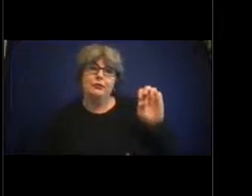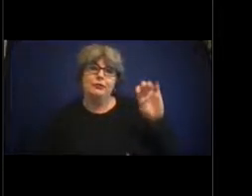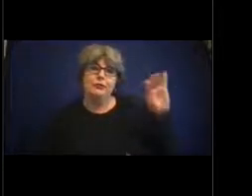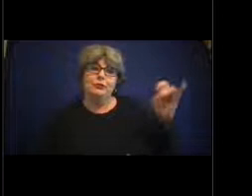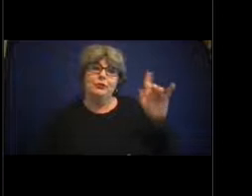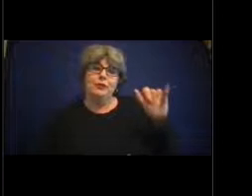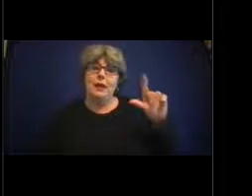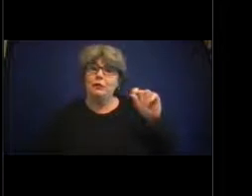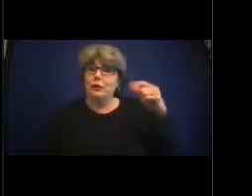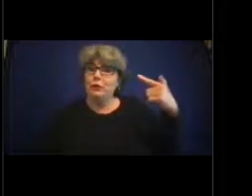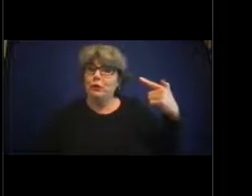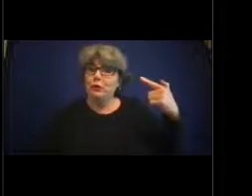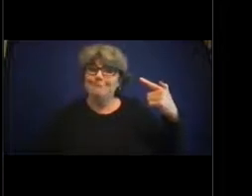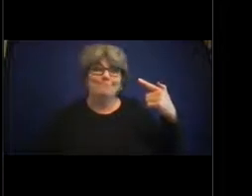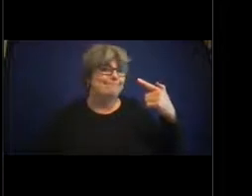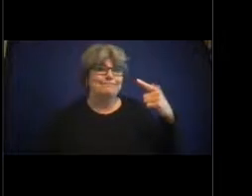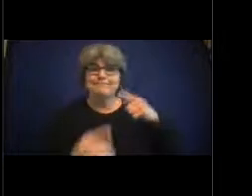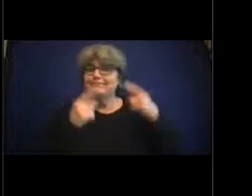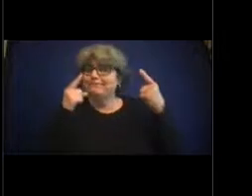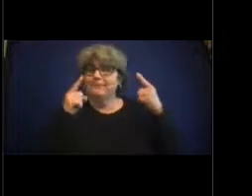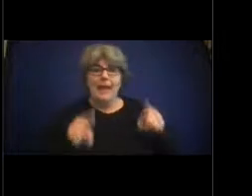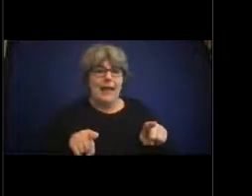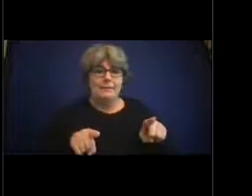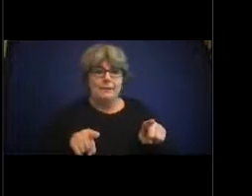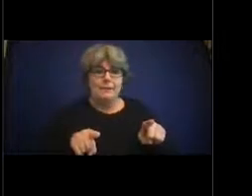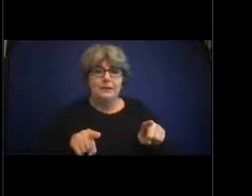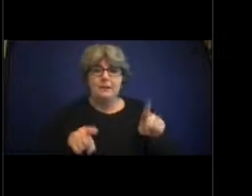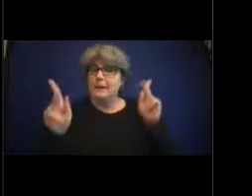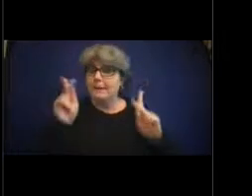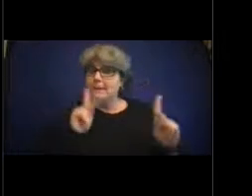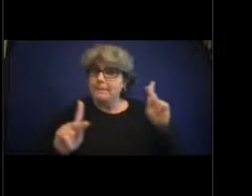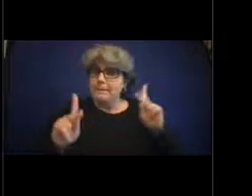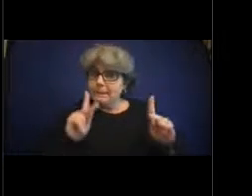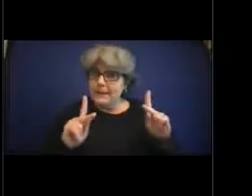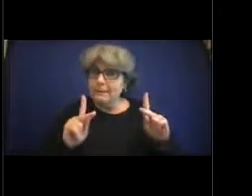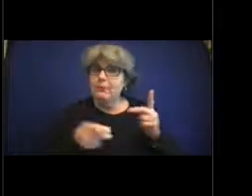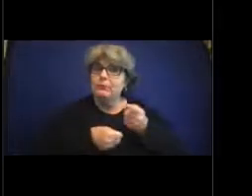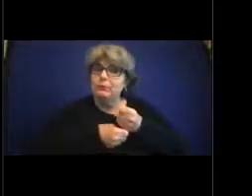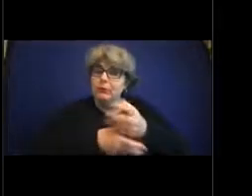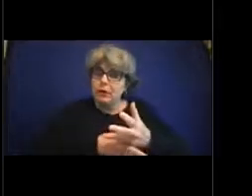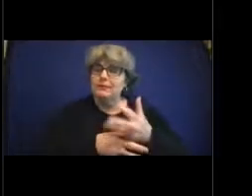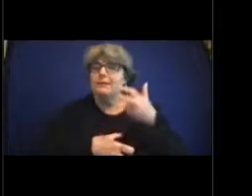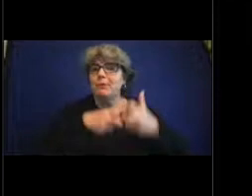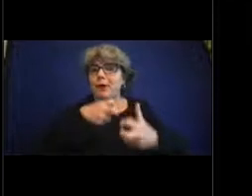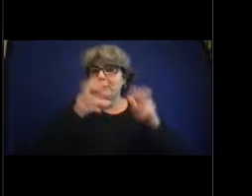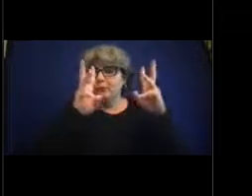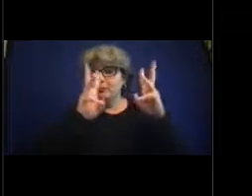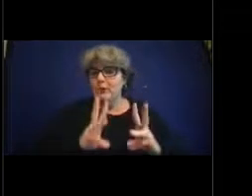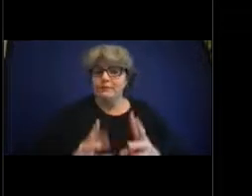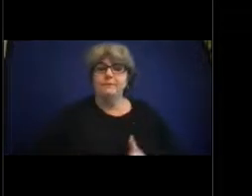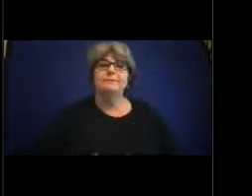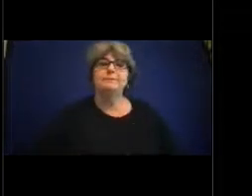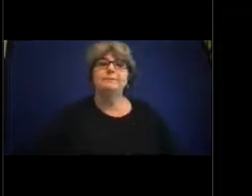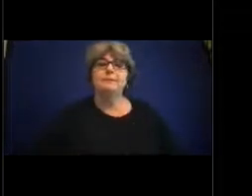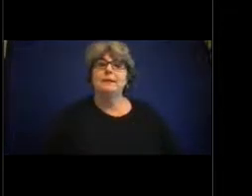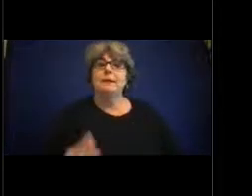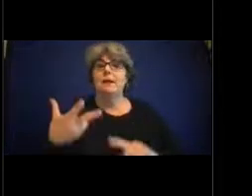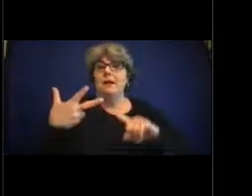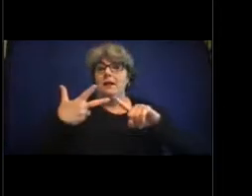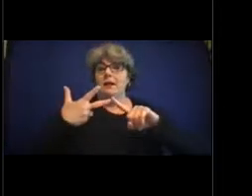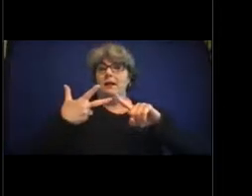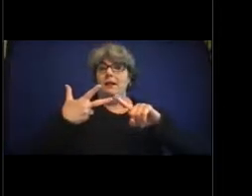2021 could not have happened without human-induced climate change. And then finally,